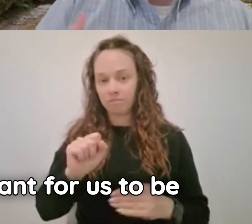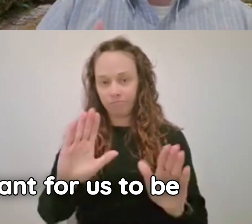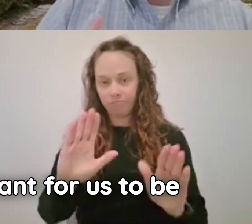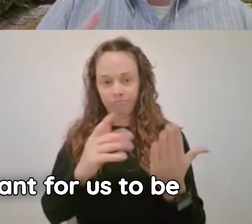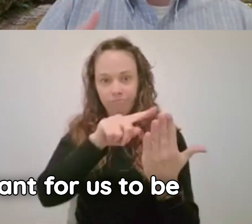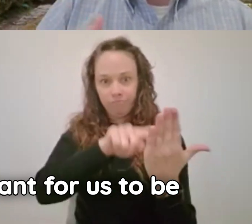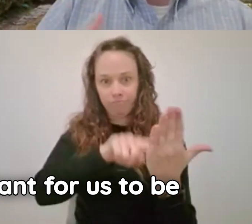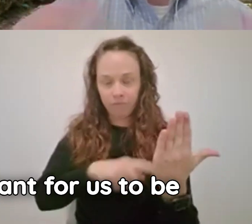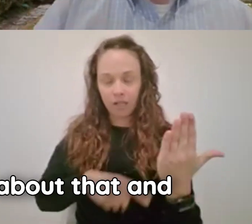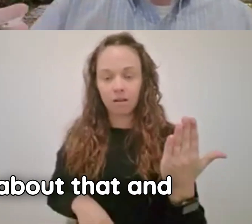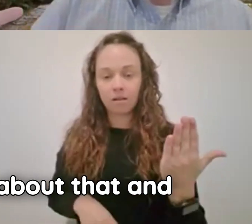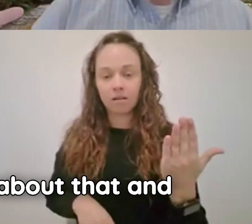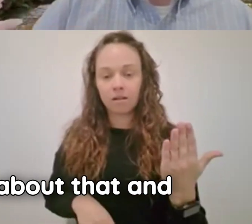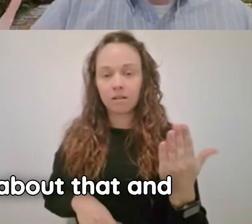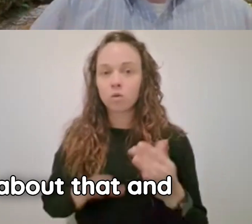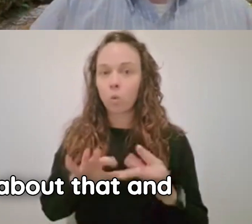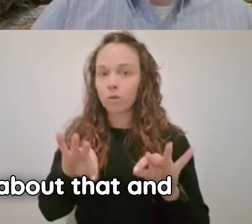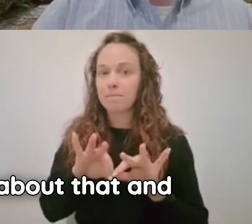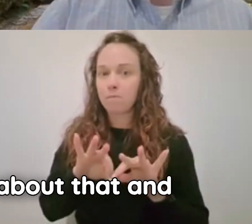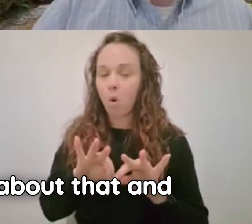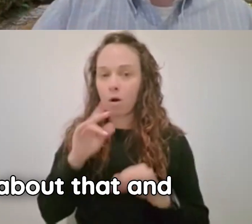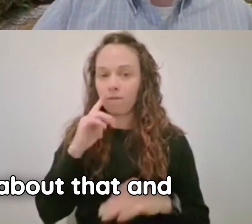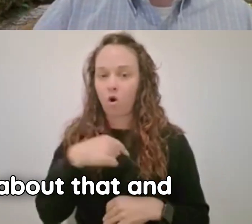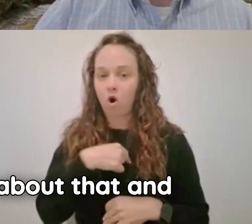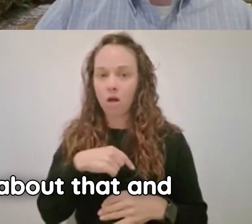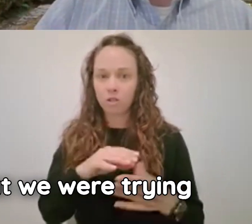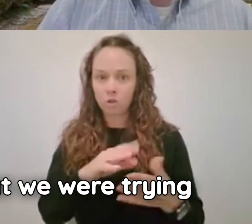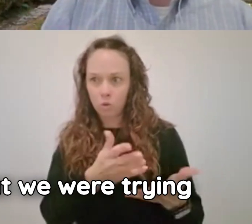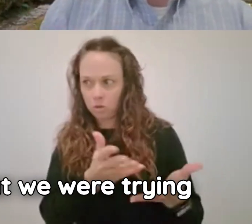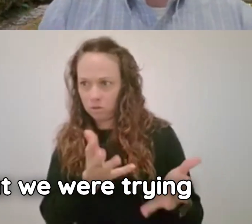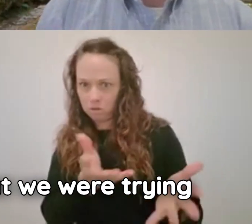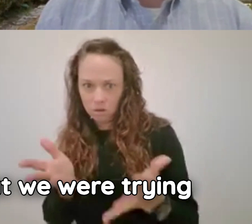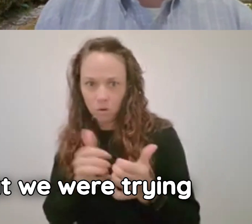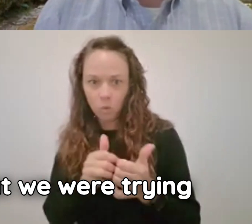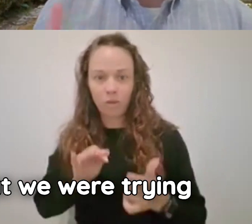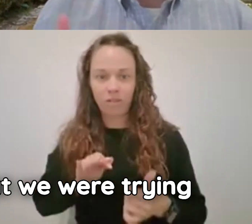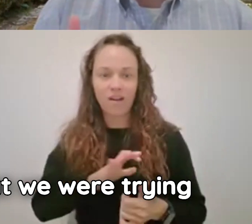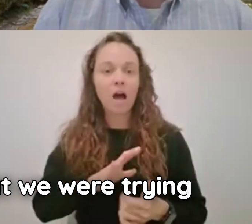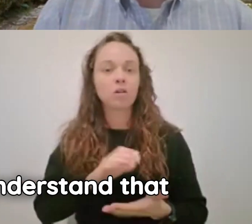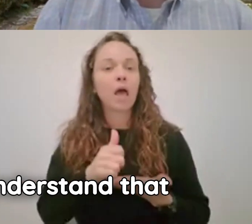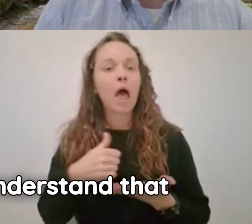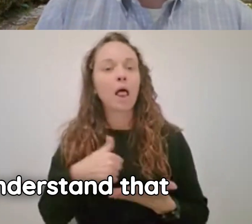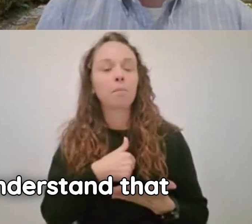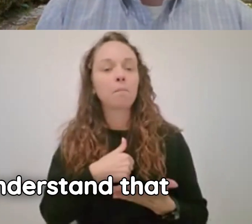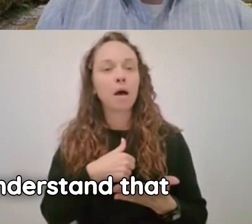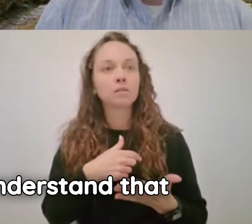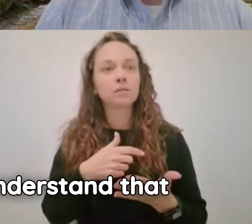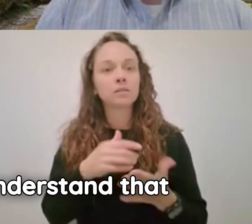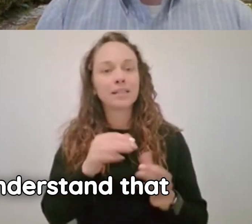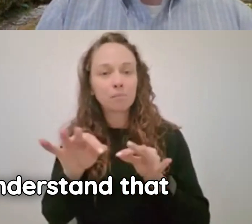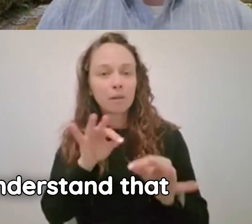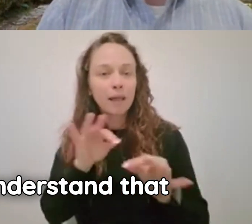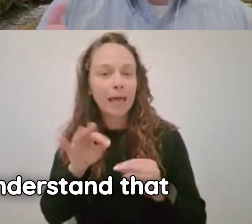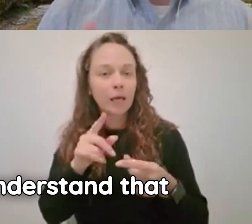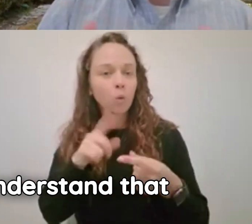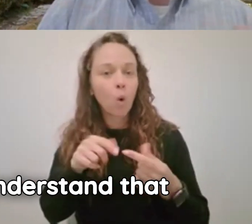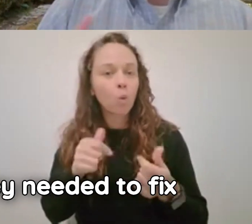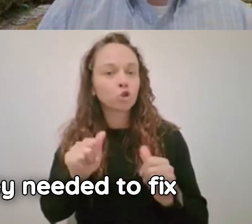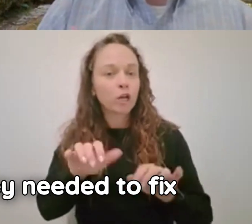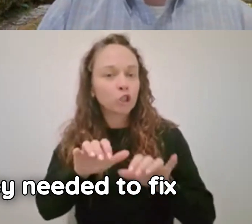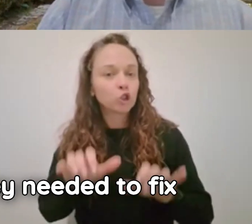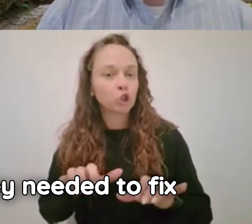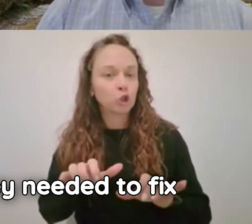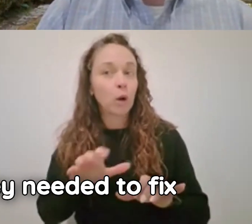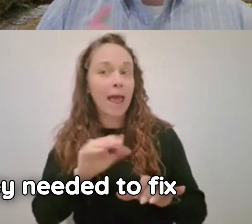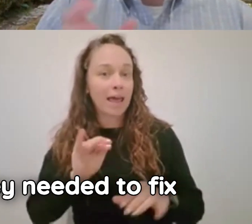important for us to be able to speak to faculty about that and help them understand what we were trying to do, and for them to understand that